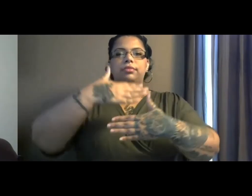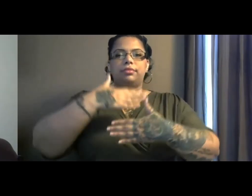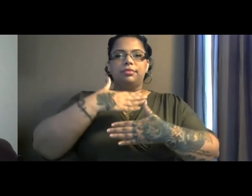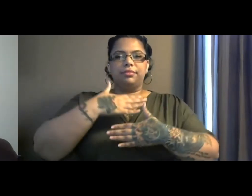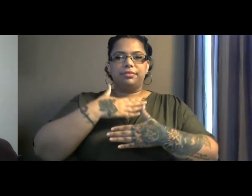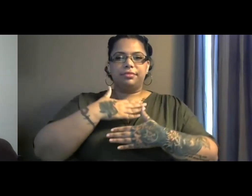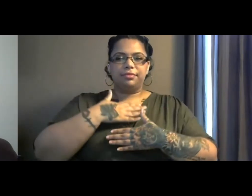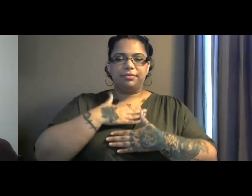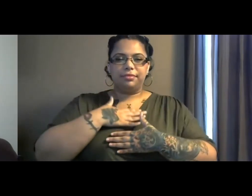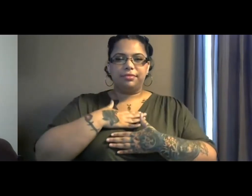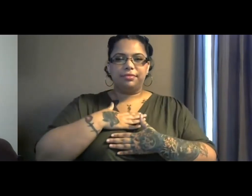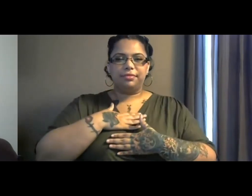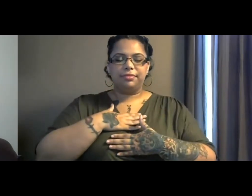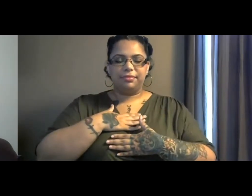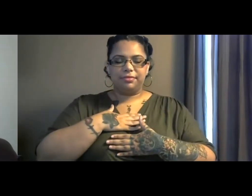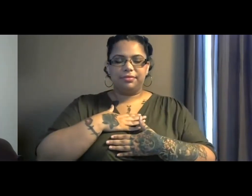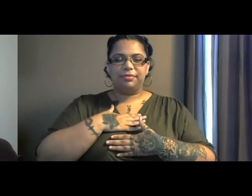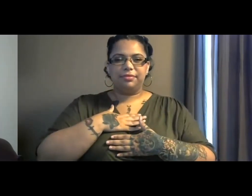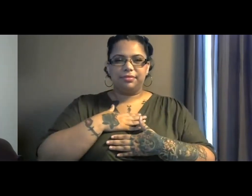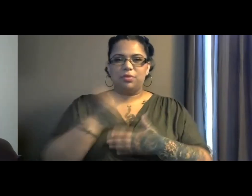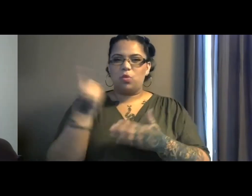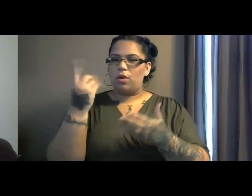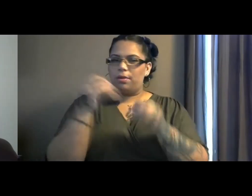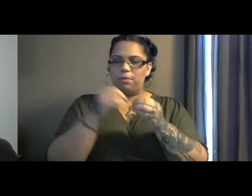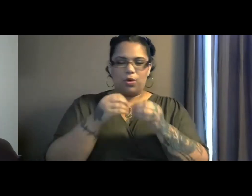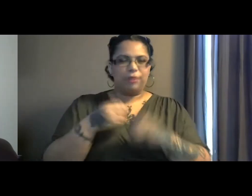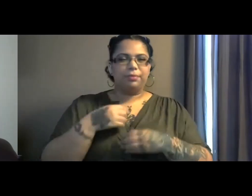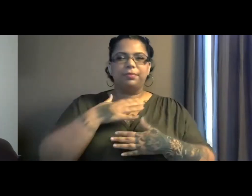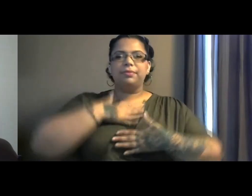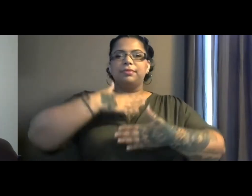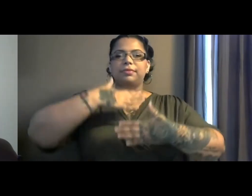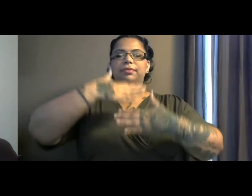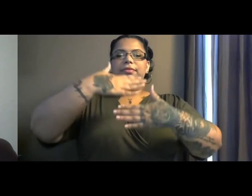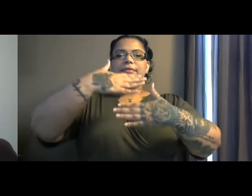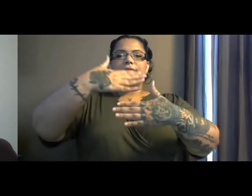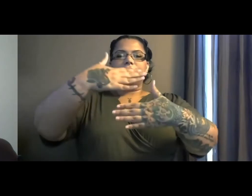Exhale. And we take one more deep breath.